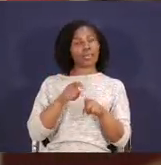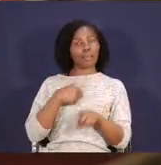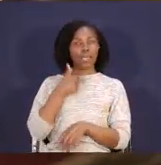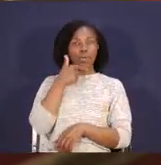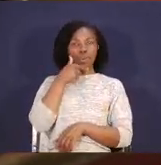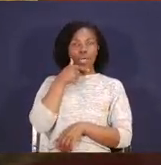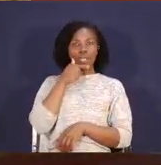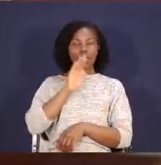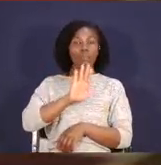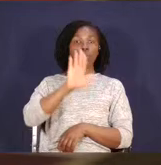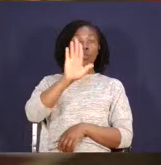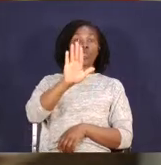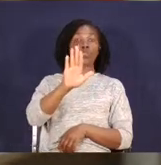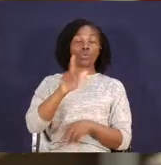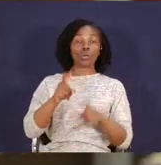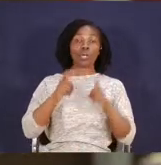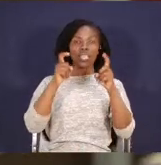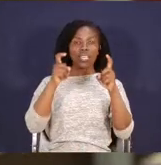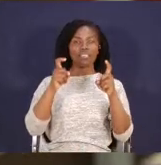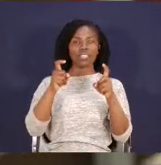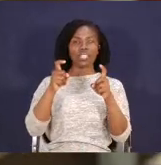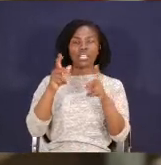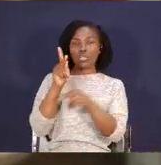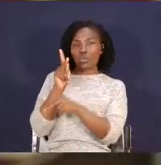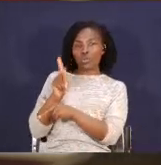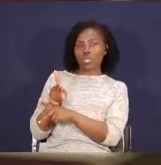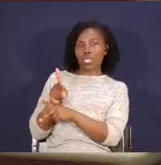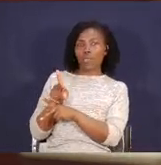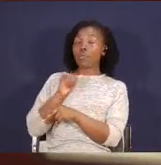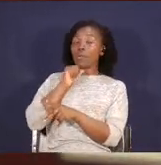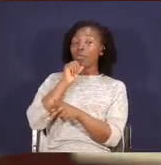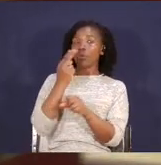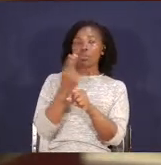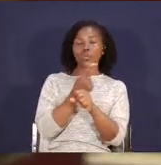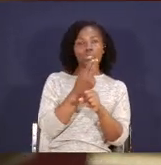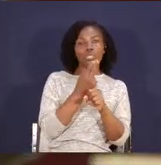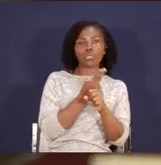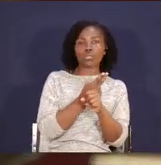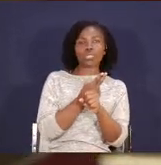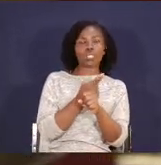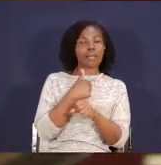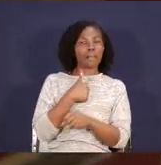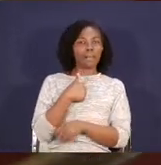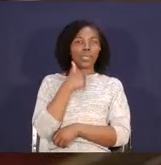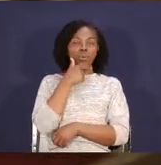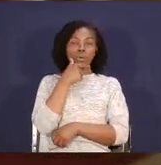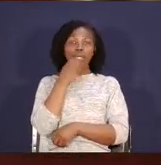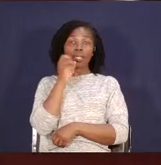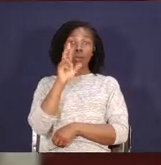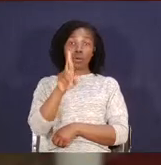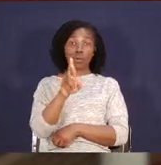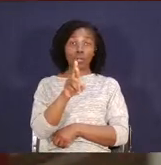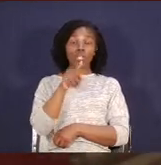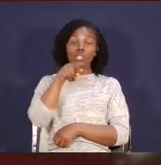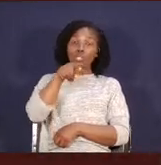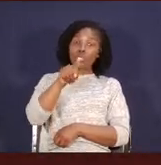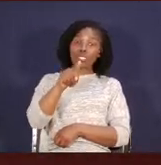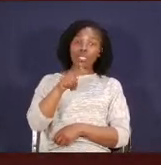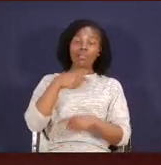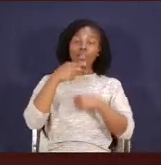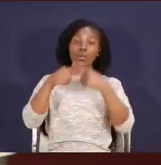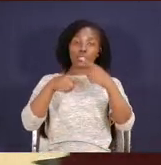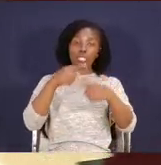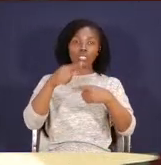you have, are there some still in parking? They are in parking stage, or are you on maintenance